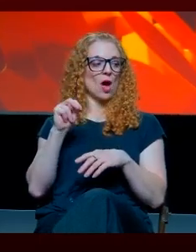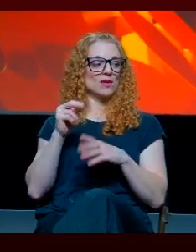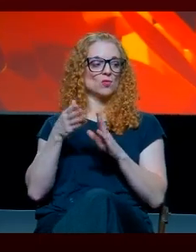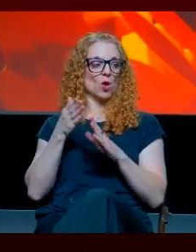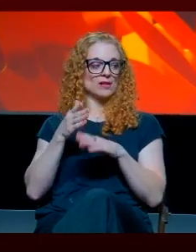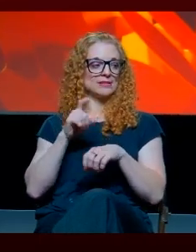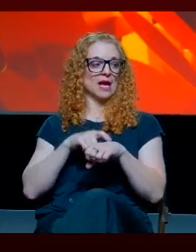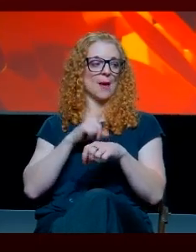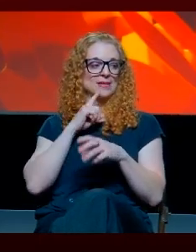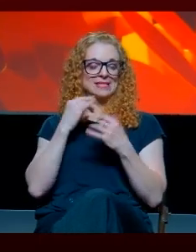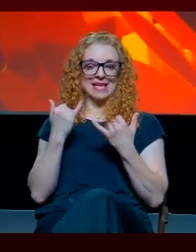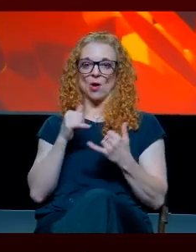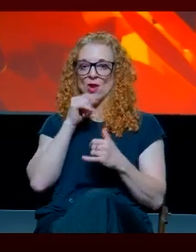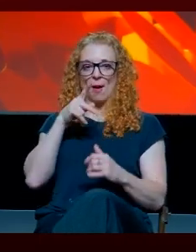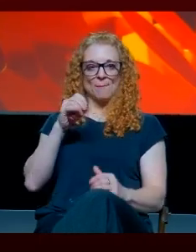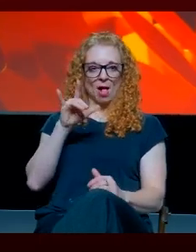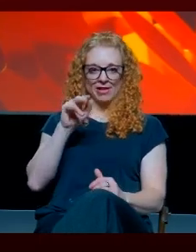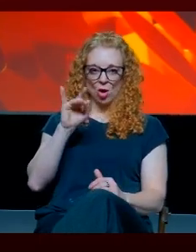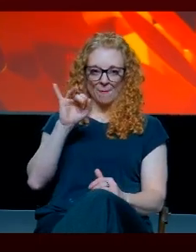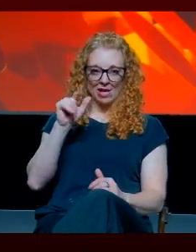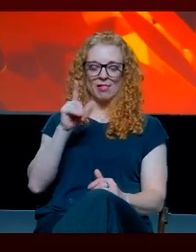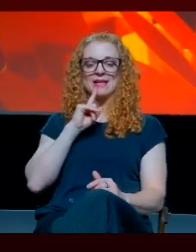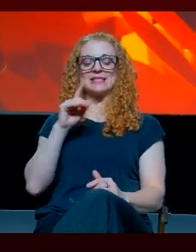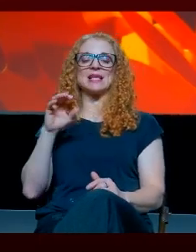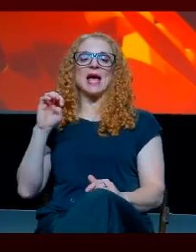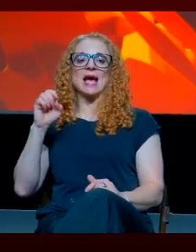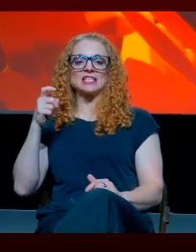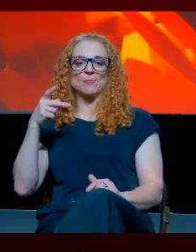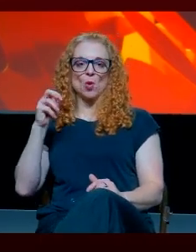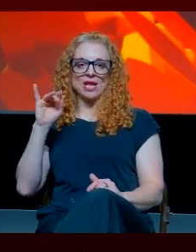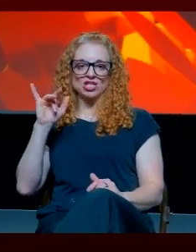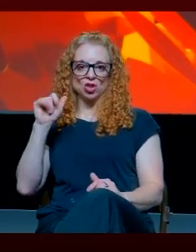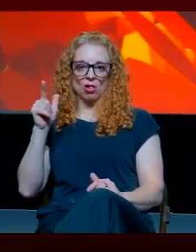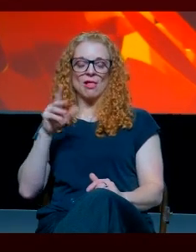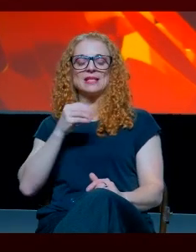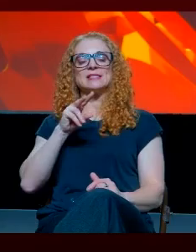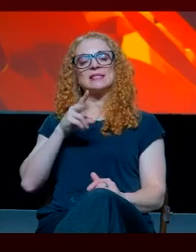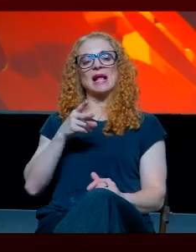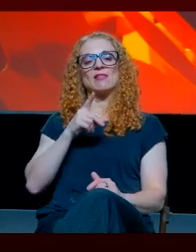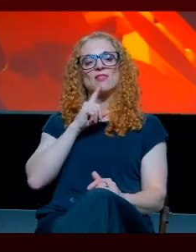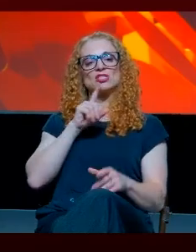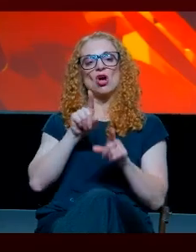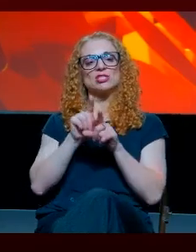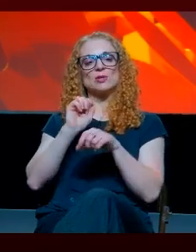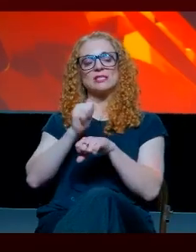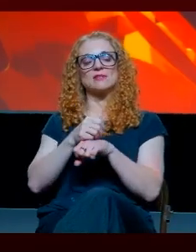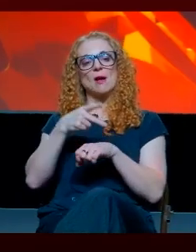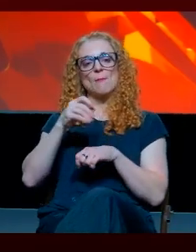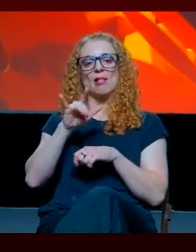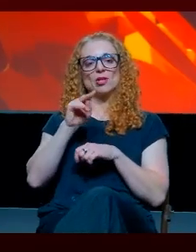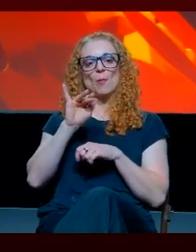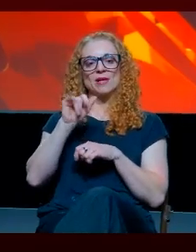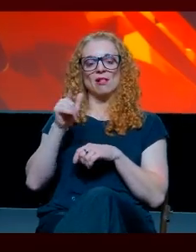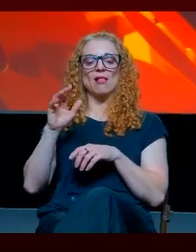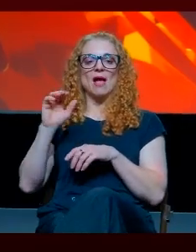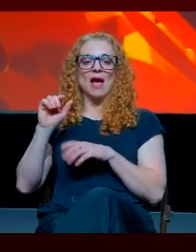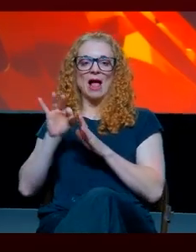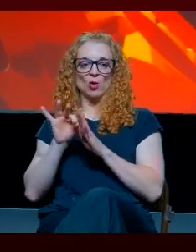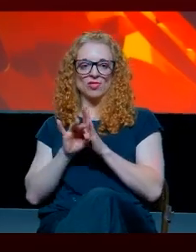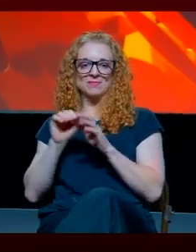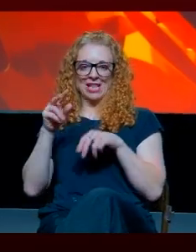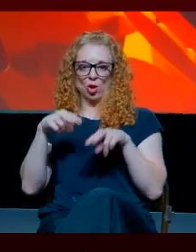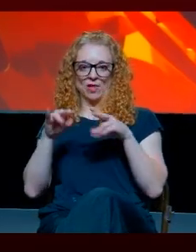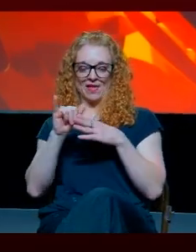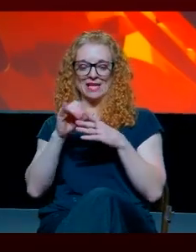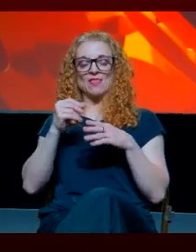now not polynomial, it's exponential. Secondly, there also exist polynomial algorithms that could look at this. And